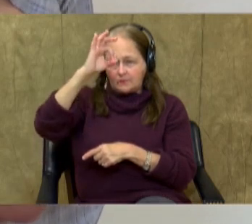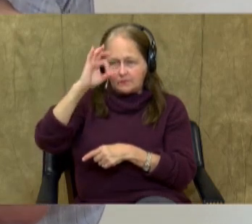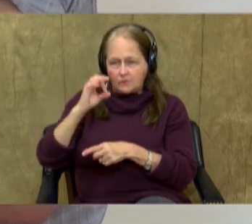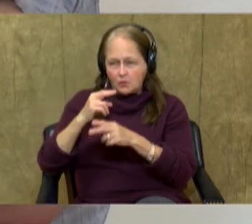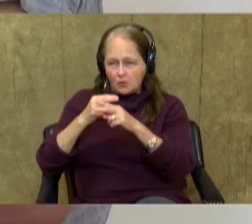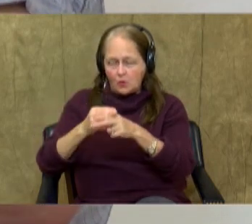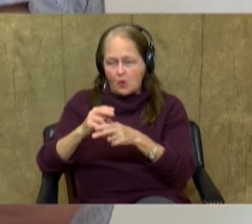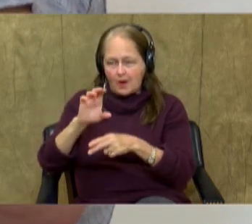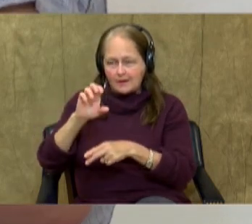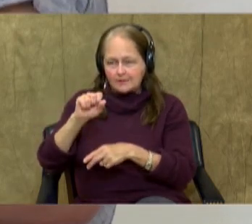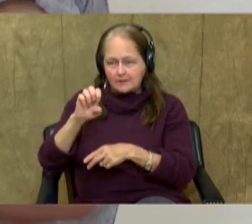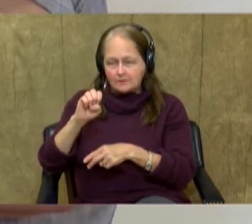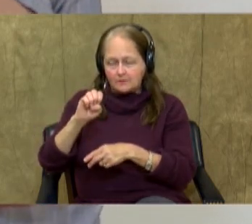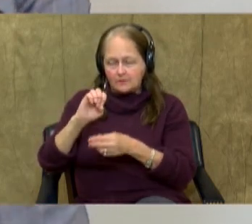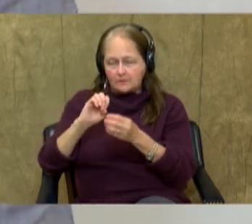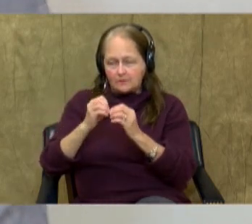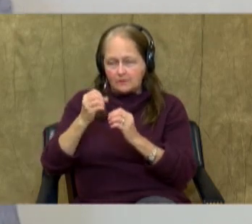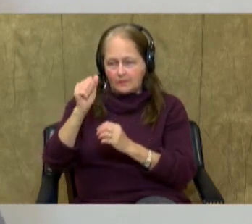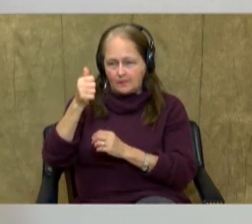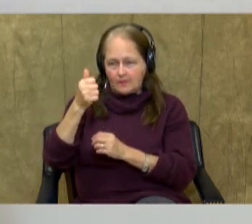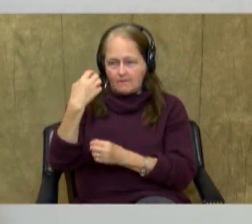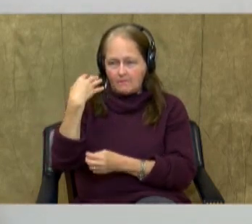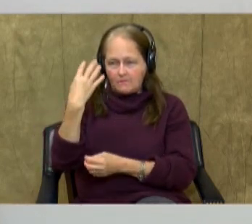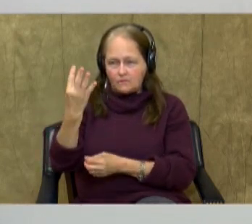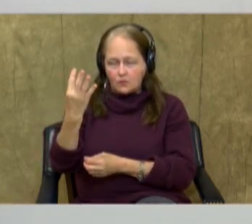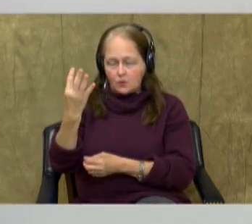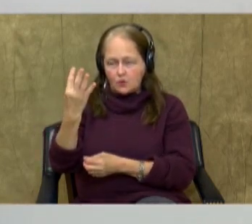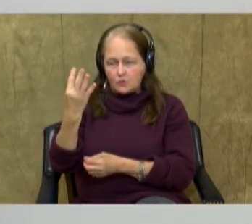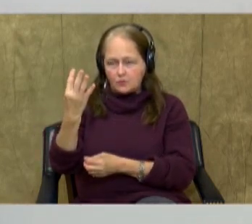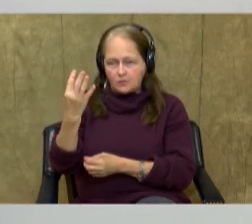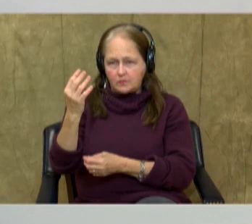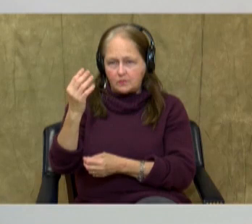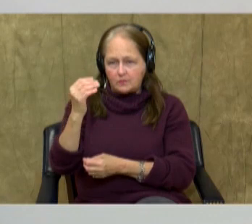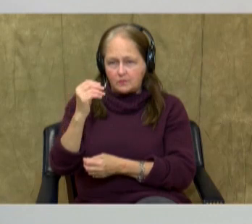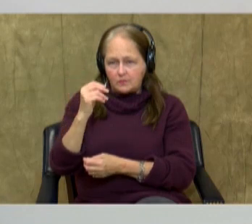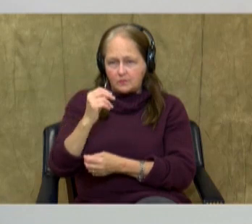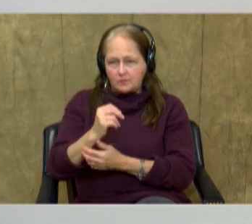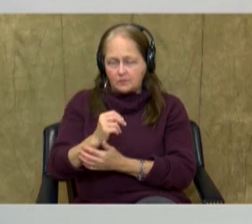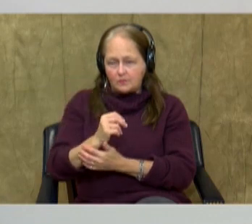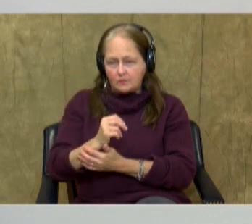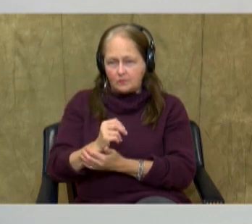case. Okay, on 10 we had 4.